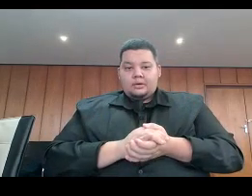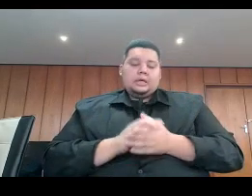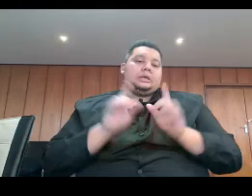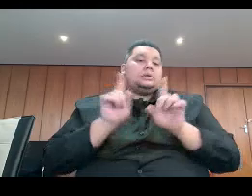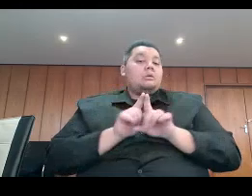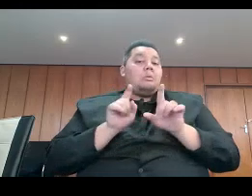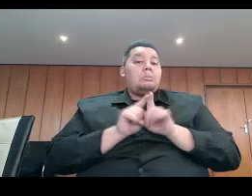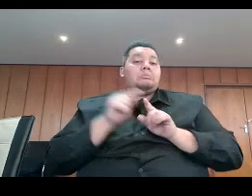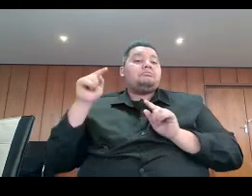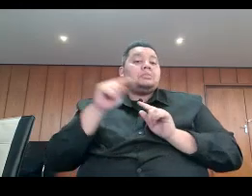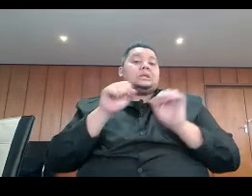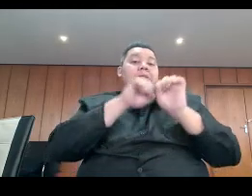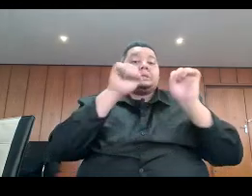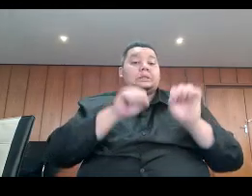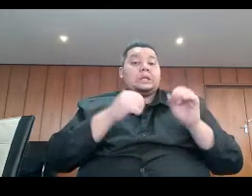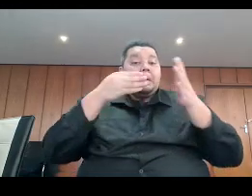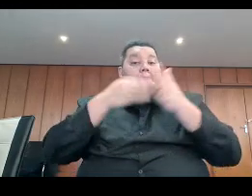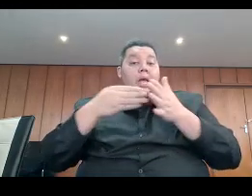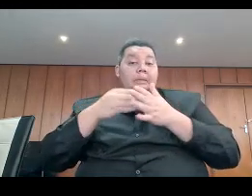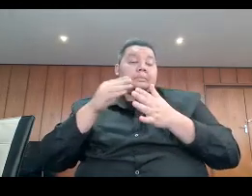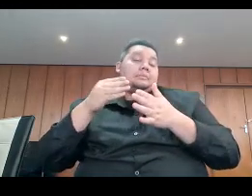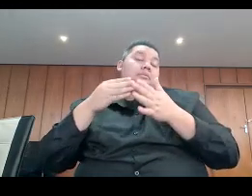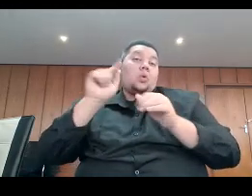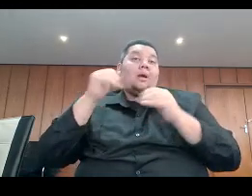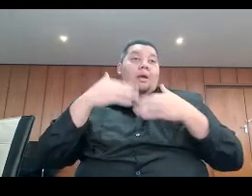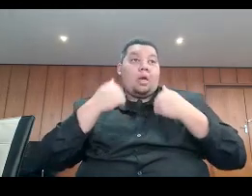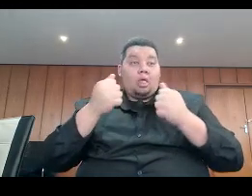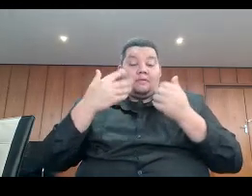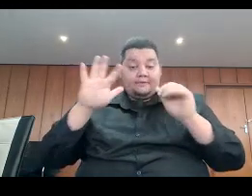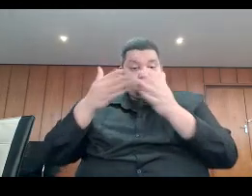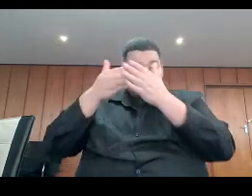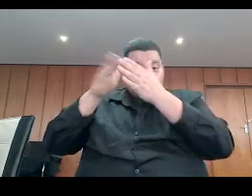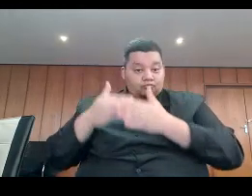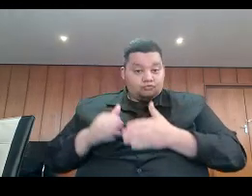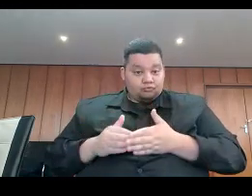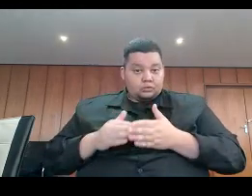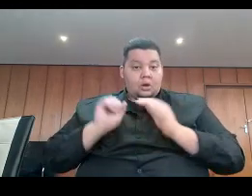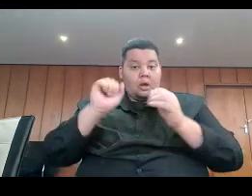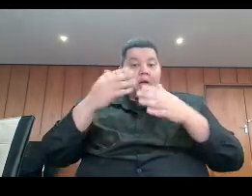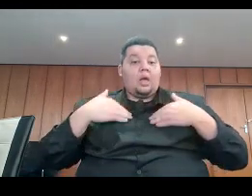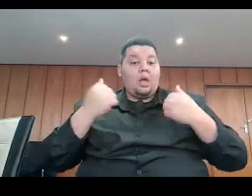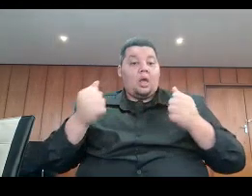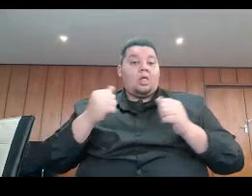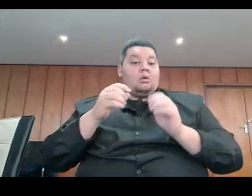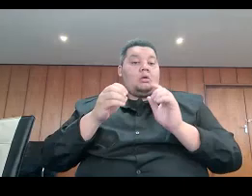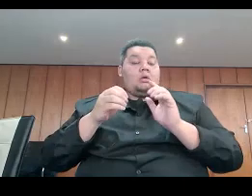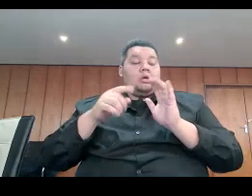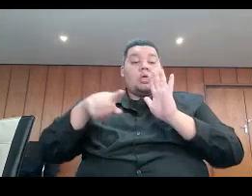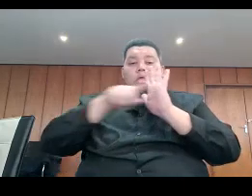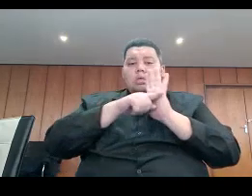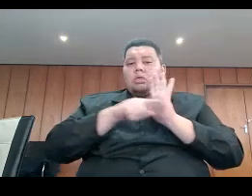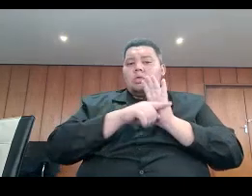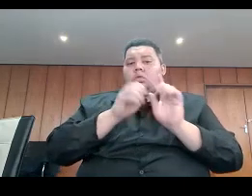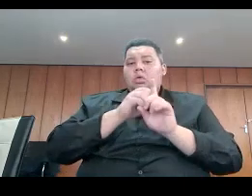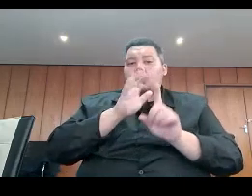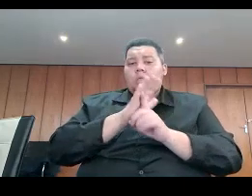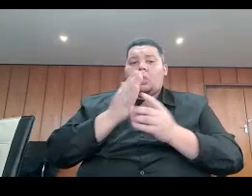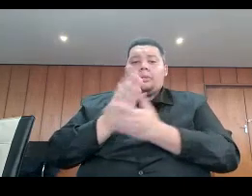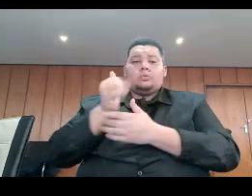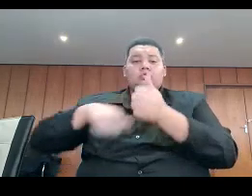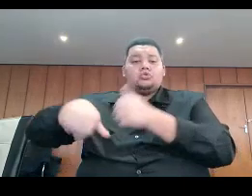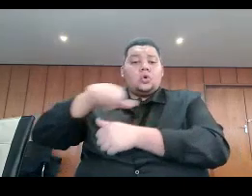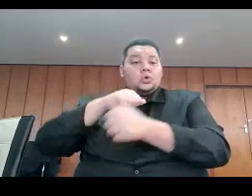Have systemic barriers to healthcare been removed? Is her health negatively affected by social determinants such as